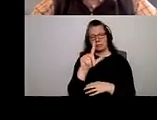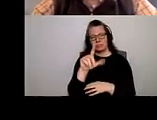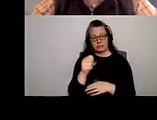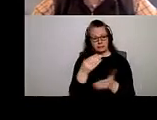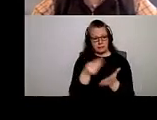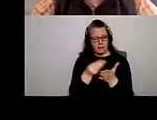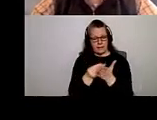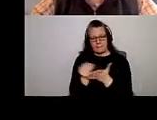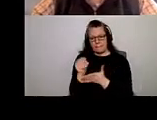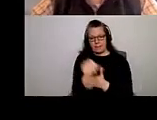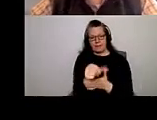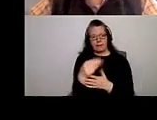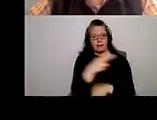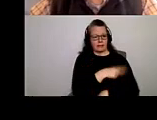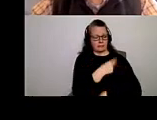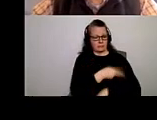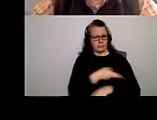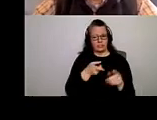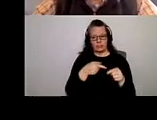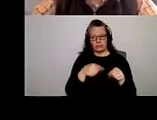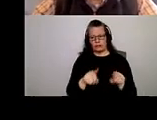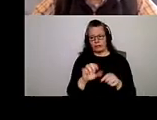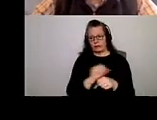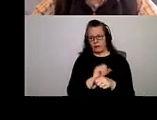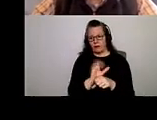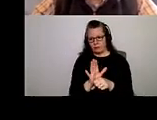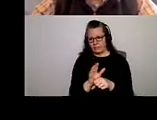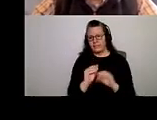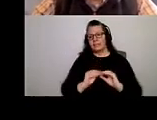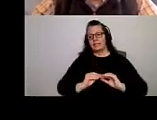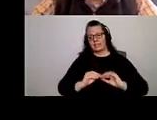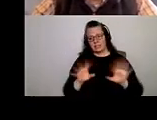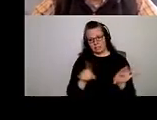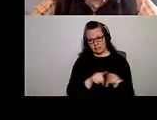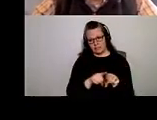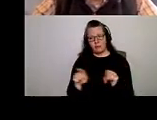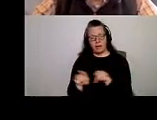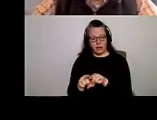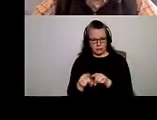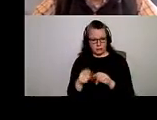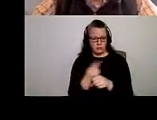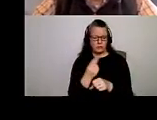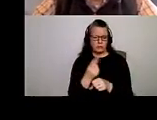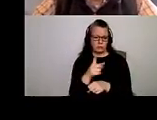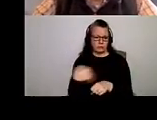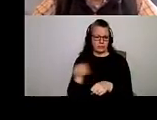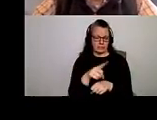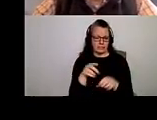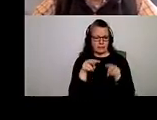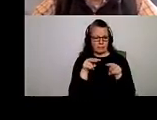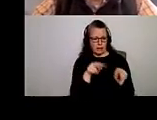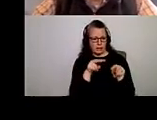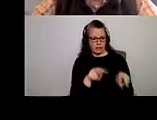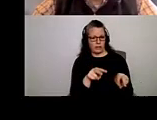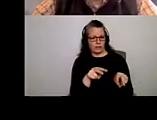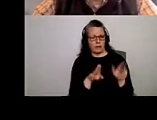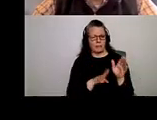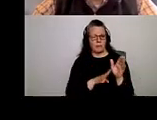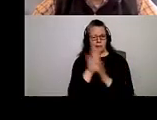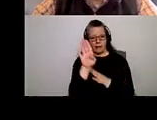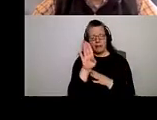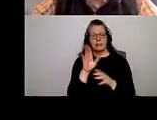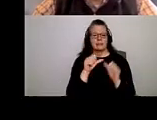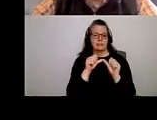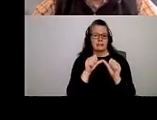COVID pandemic. Clearly, we also use these sorts of dashboards to monitor and propel sustainability of our rural